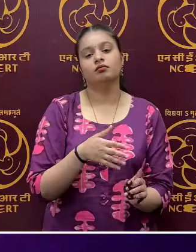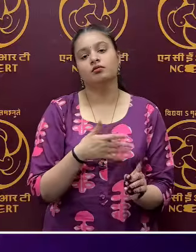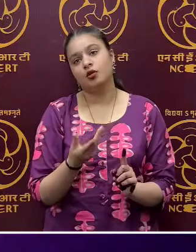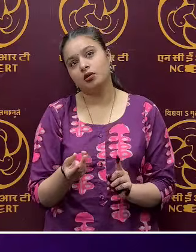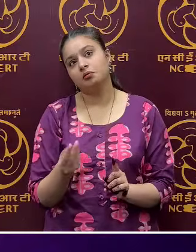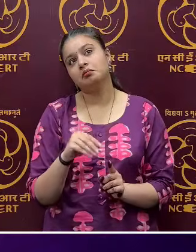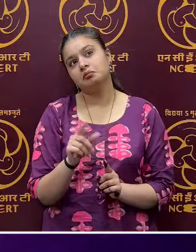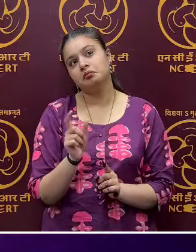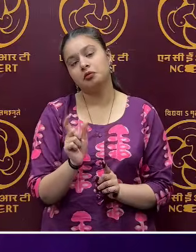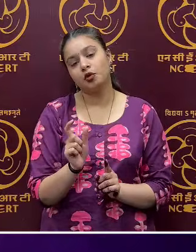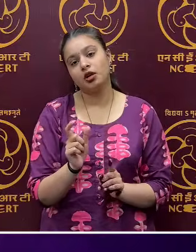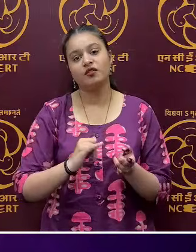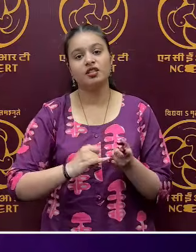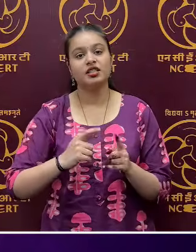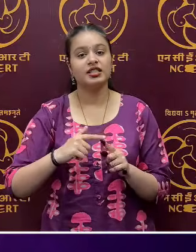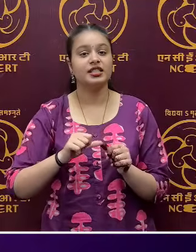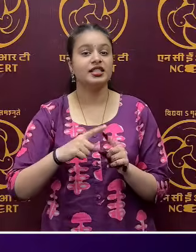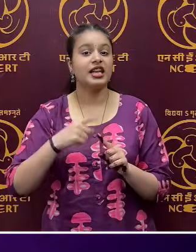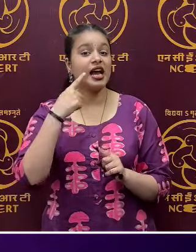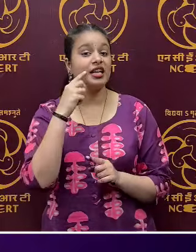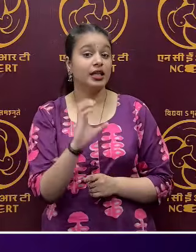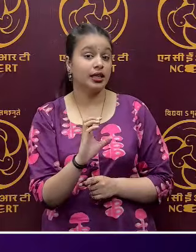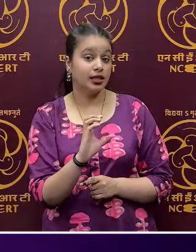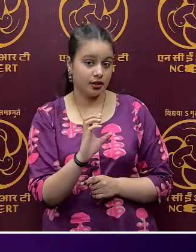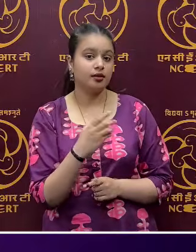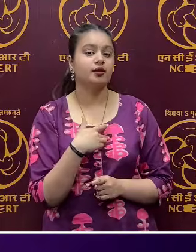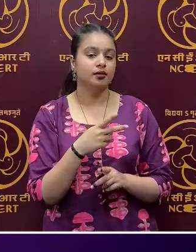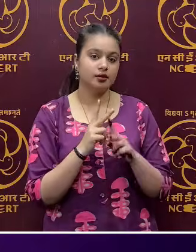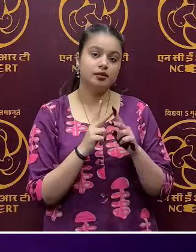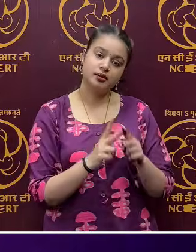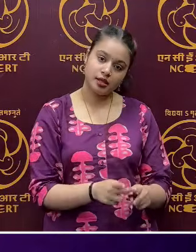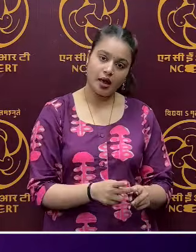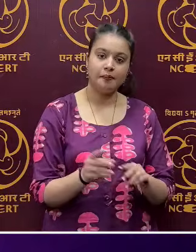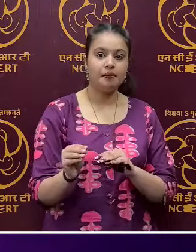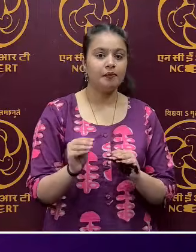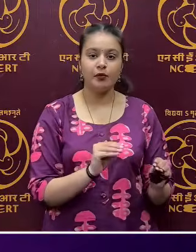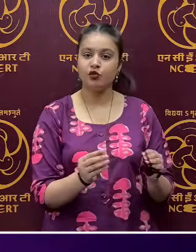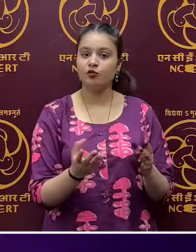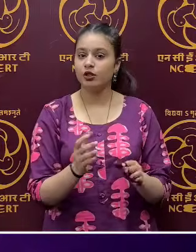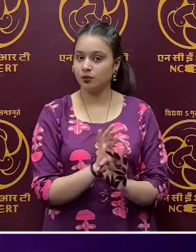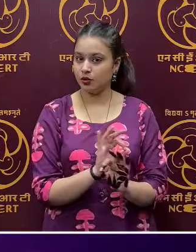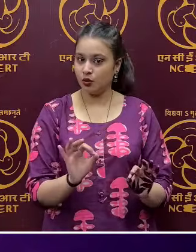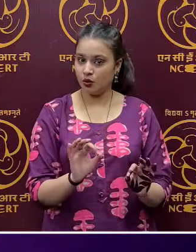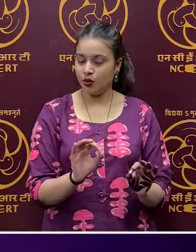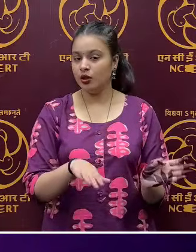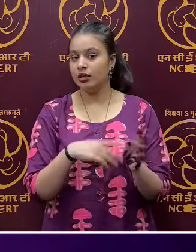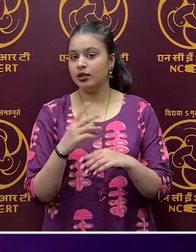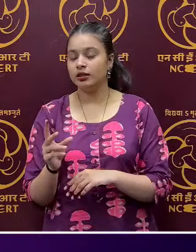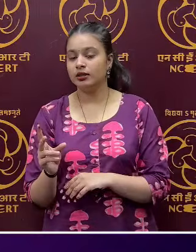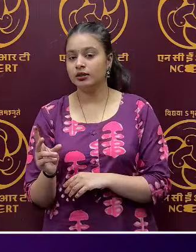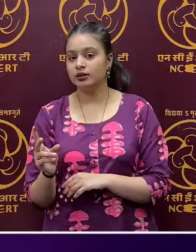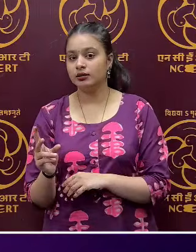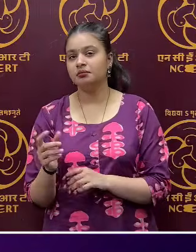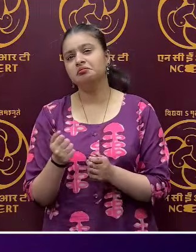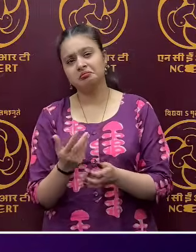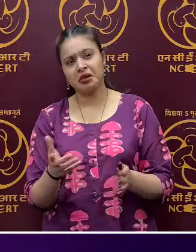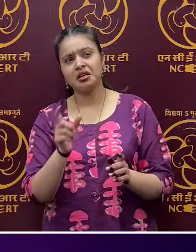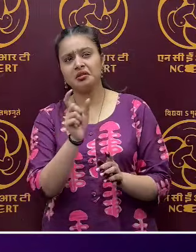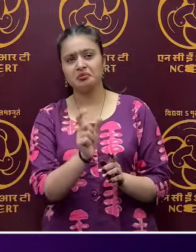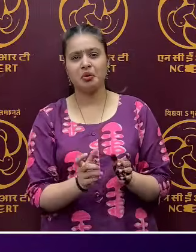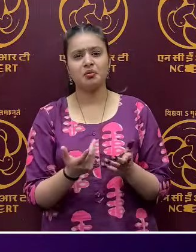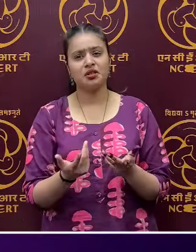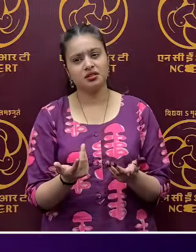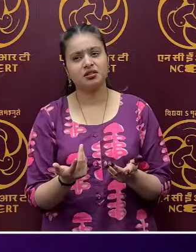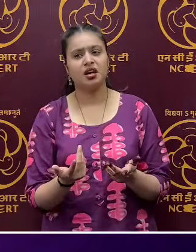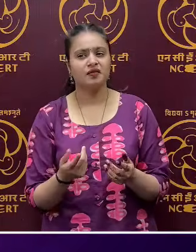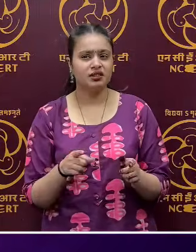a word called static, Yes. which means to be stationary. Stationary. And there are many words which will have